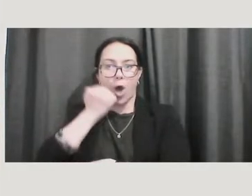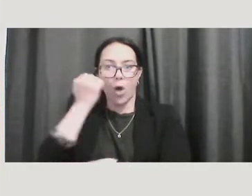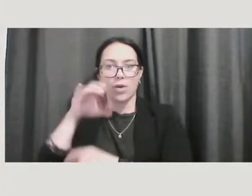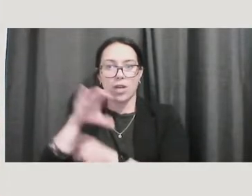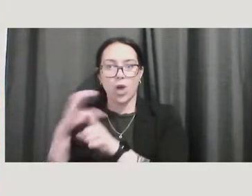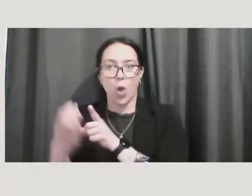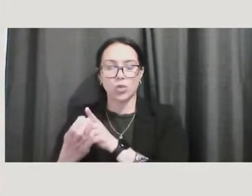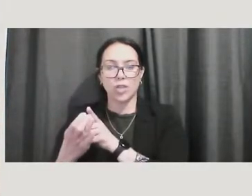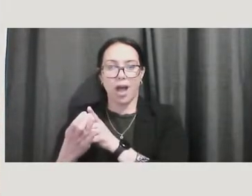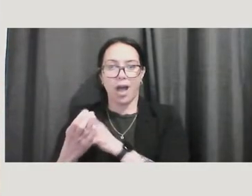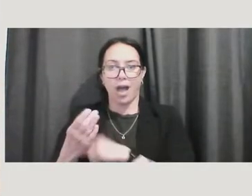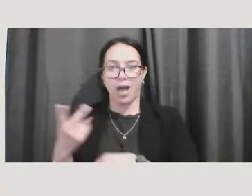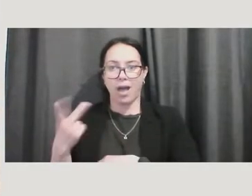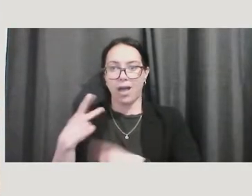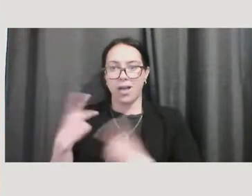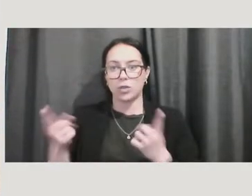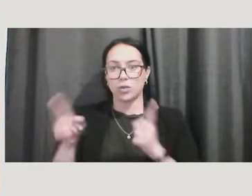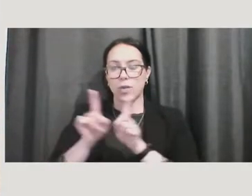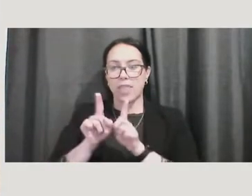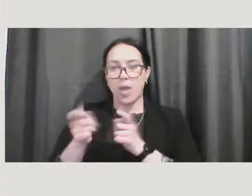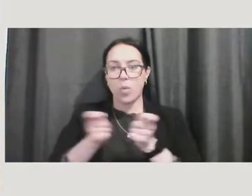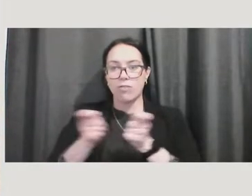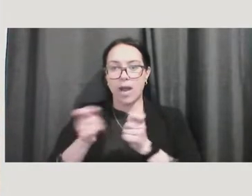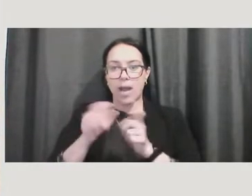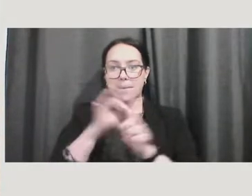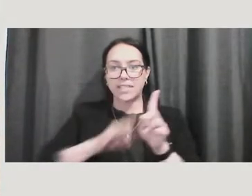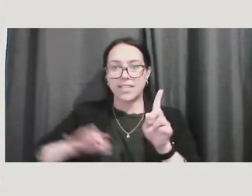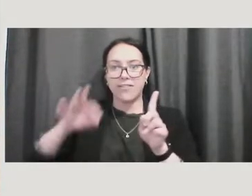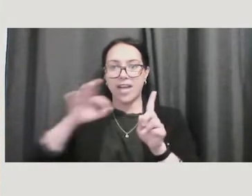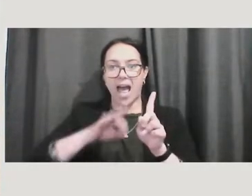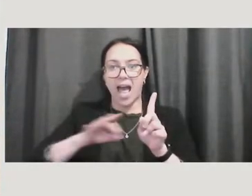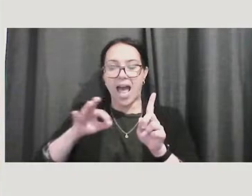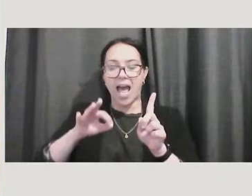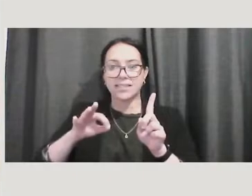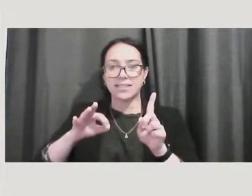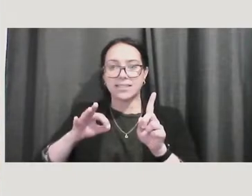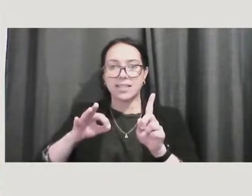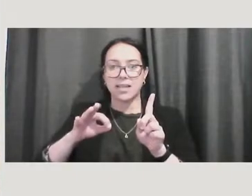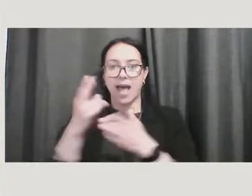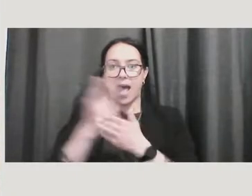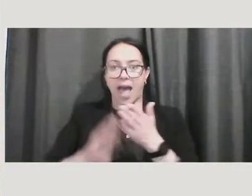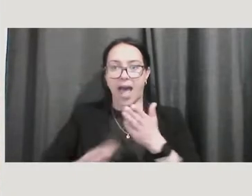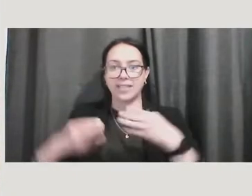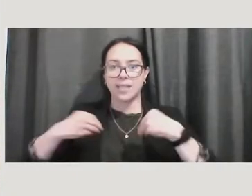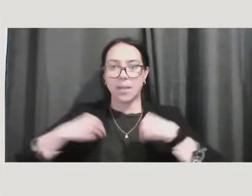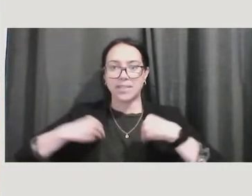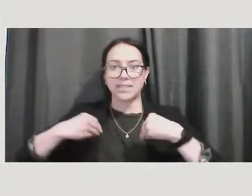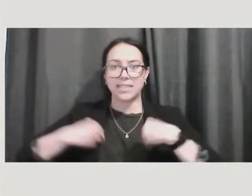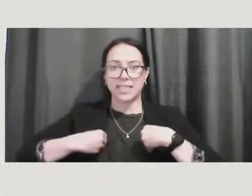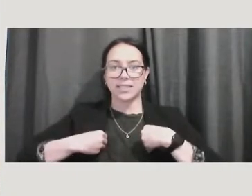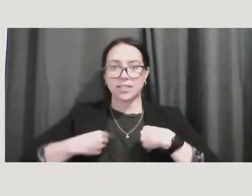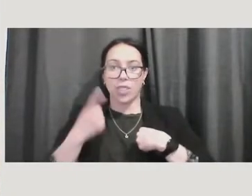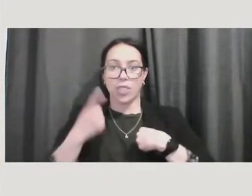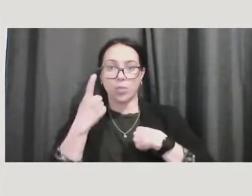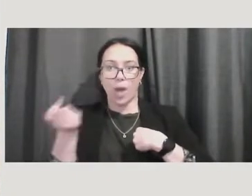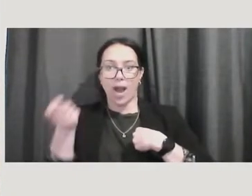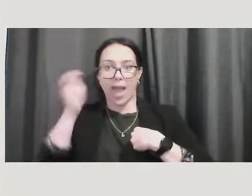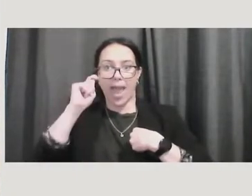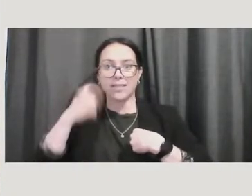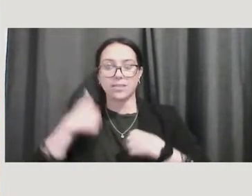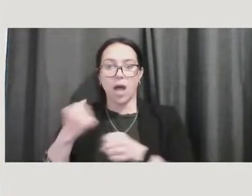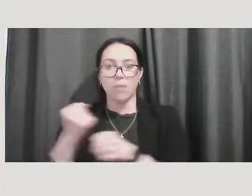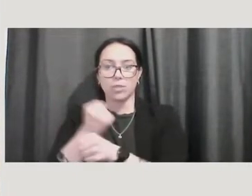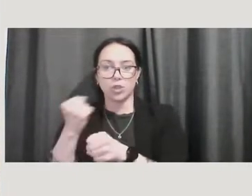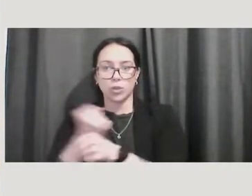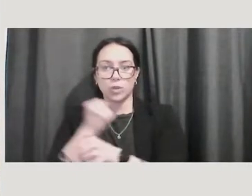we run a Pacific Performing Arts business called four creatives that's one of the hats I wear mainly doing producing and I'm also the festival